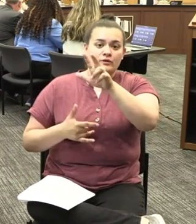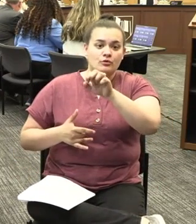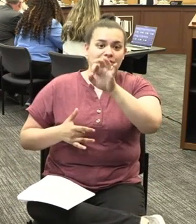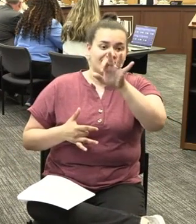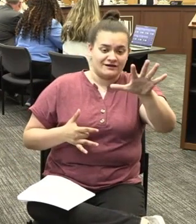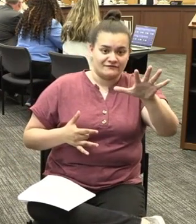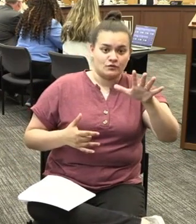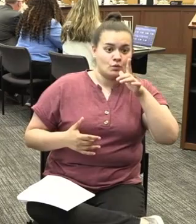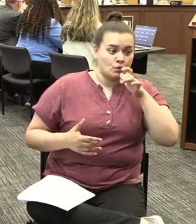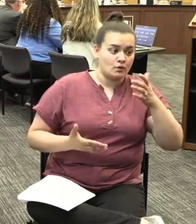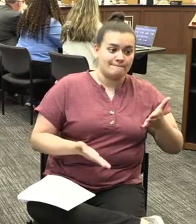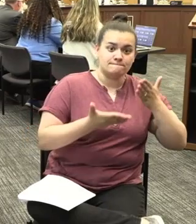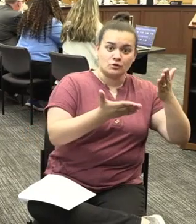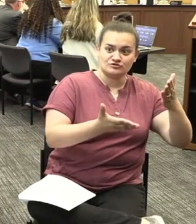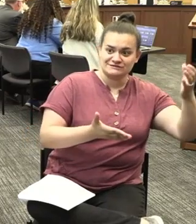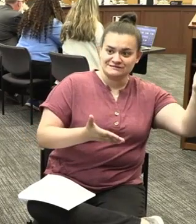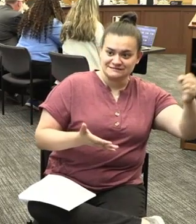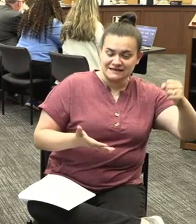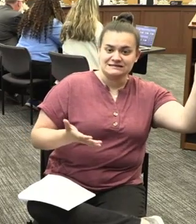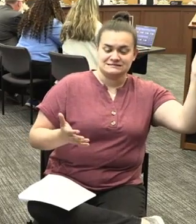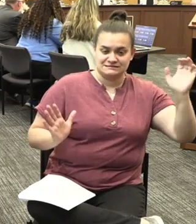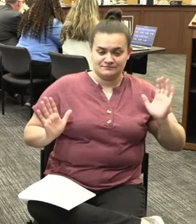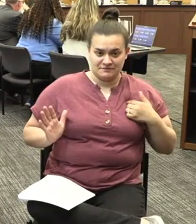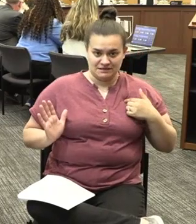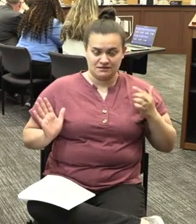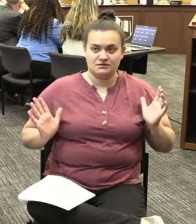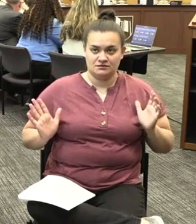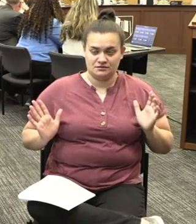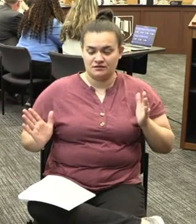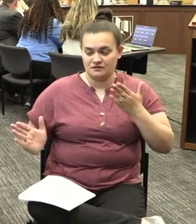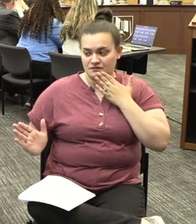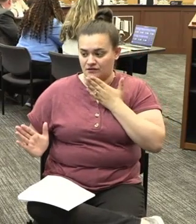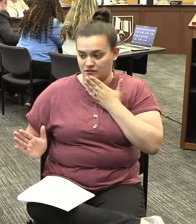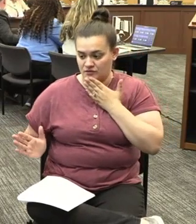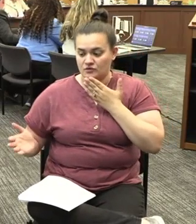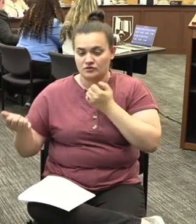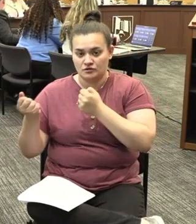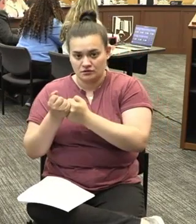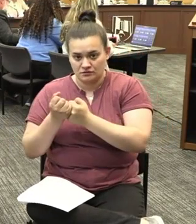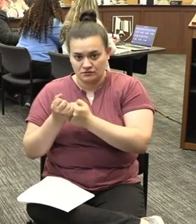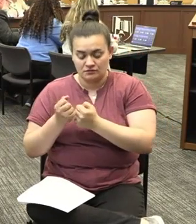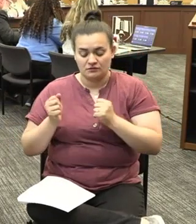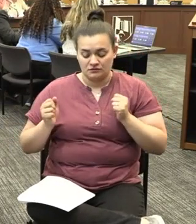motion? I can make the motion to return to regular session. Thank you. Second.